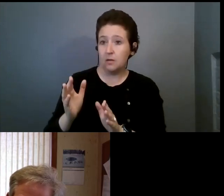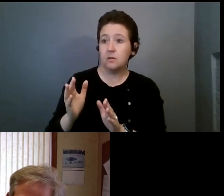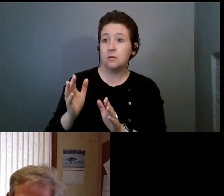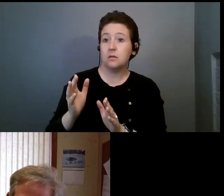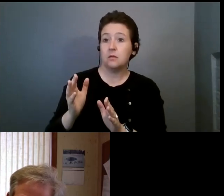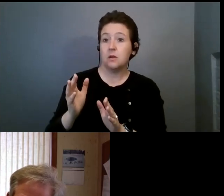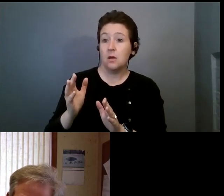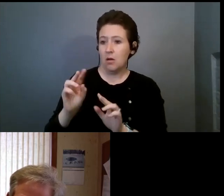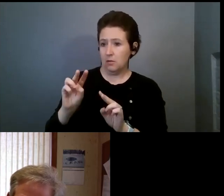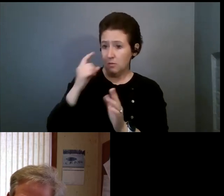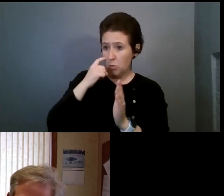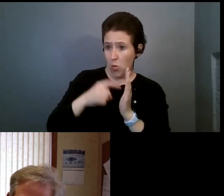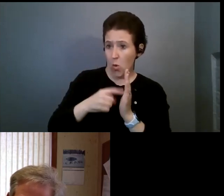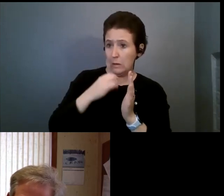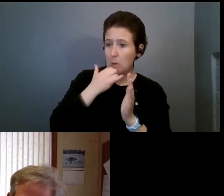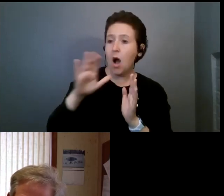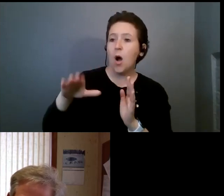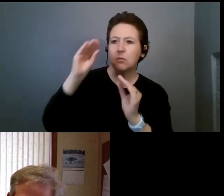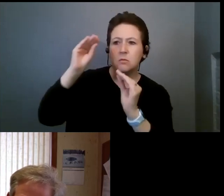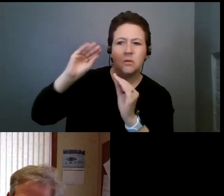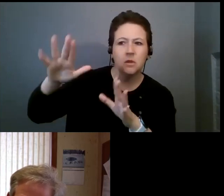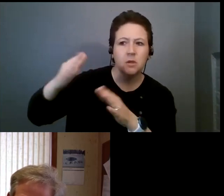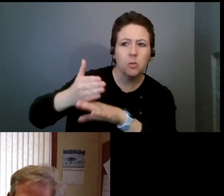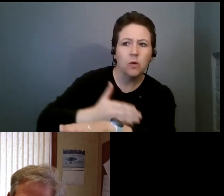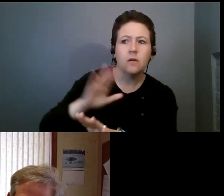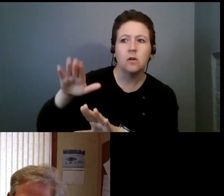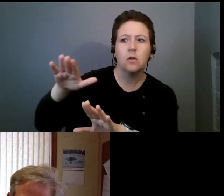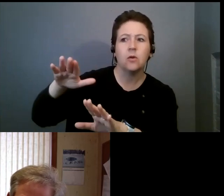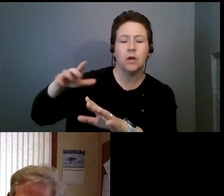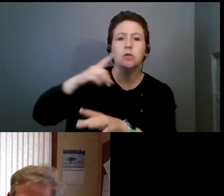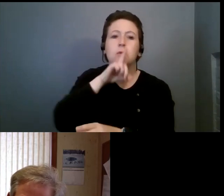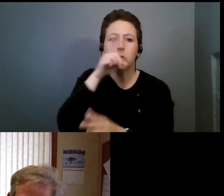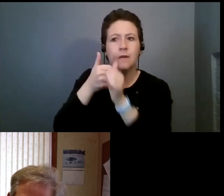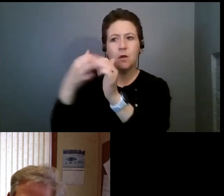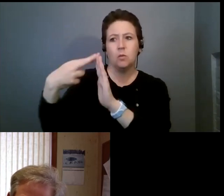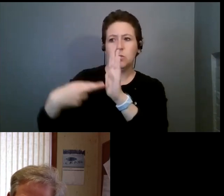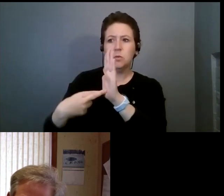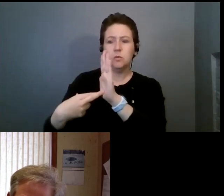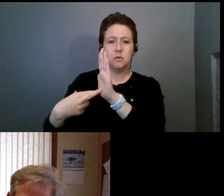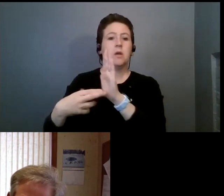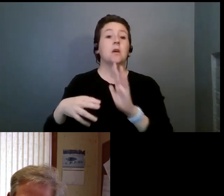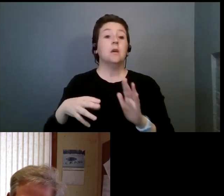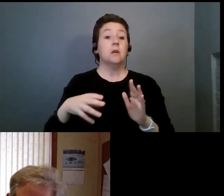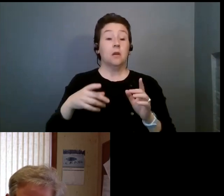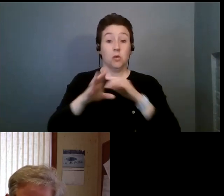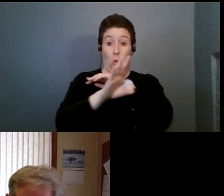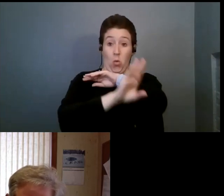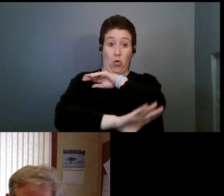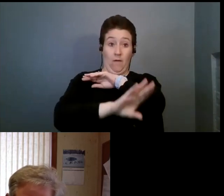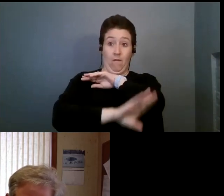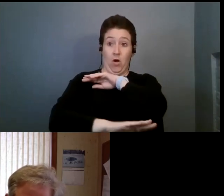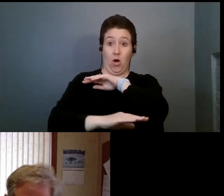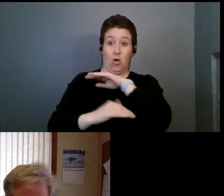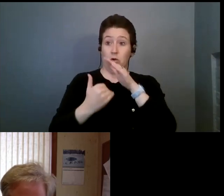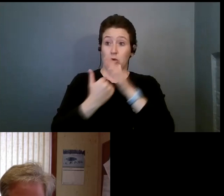and enforcing those behaviors on campus. One of the things that we're doing in the fall that will be an enhancement